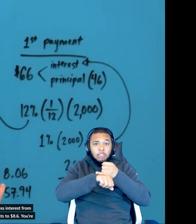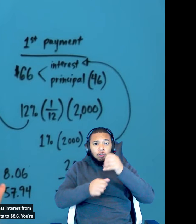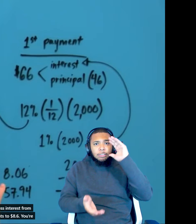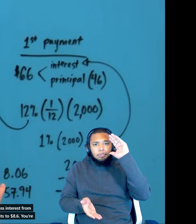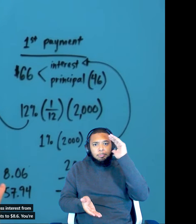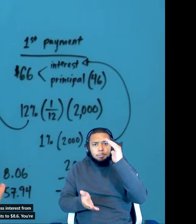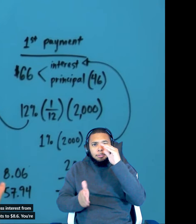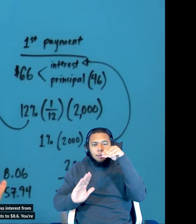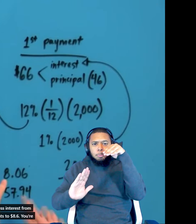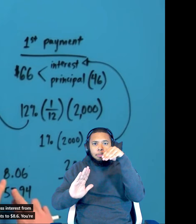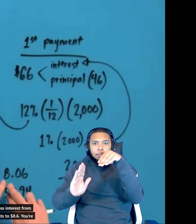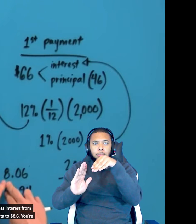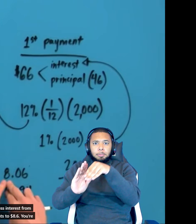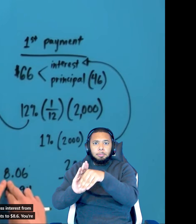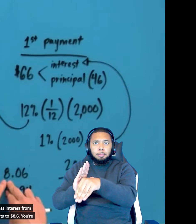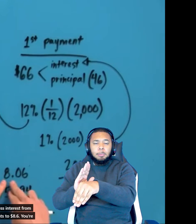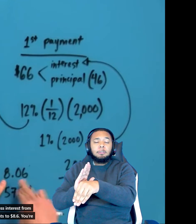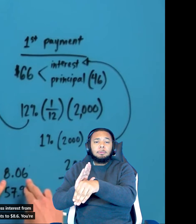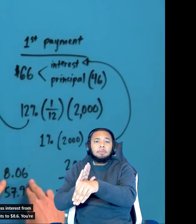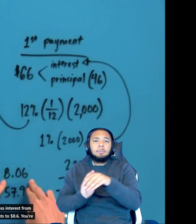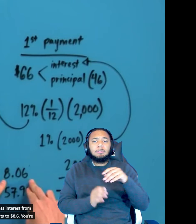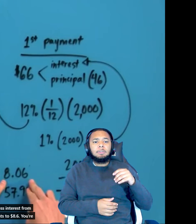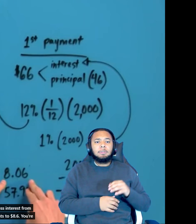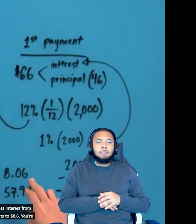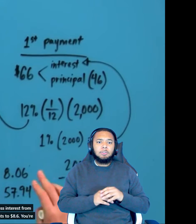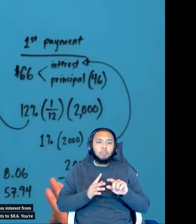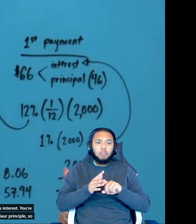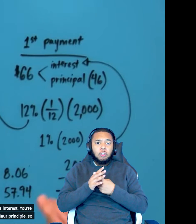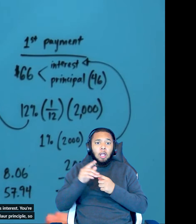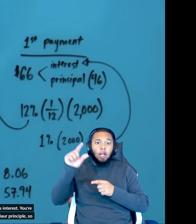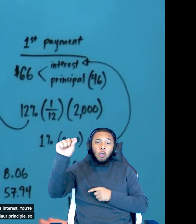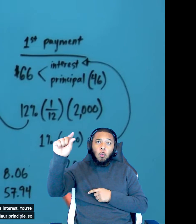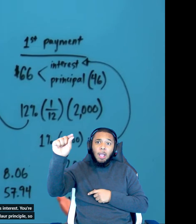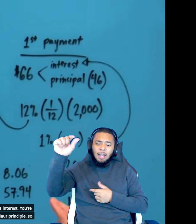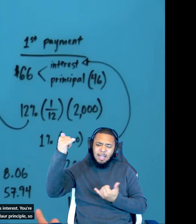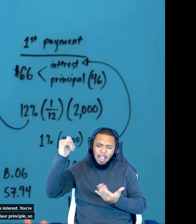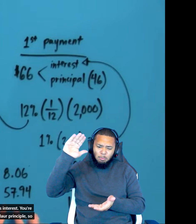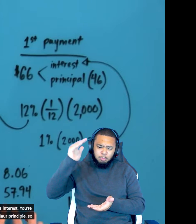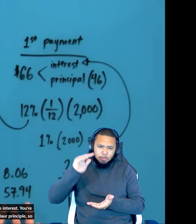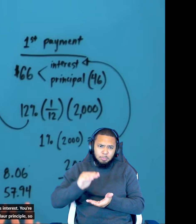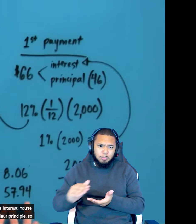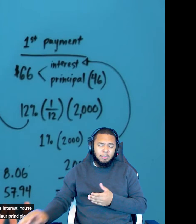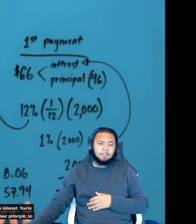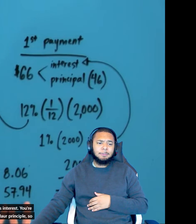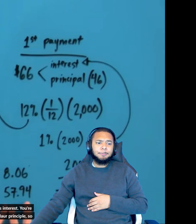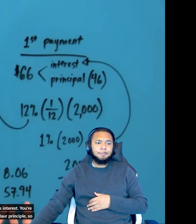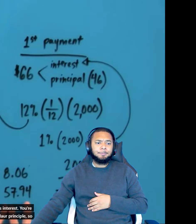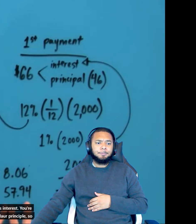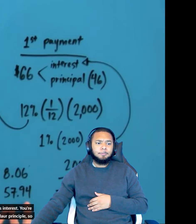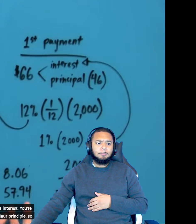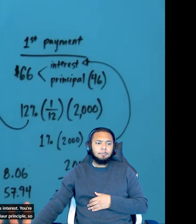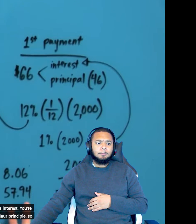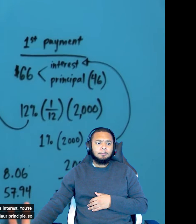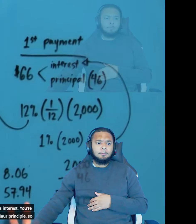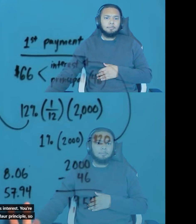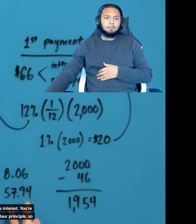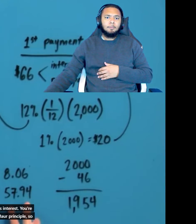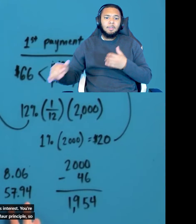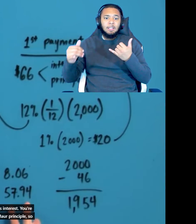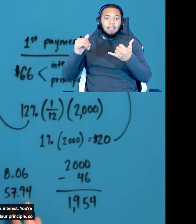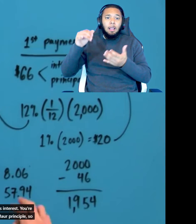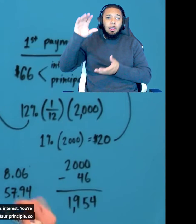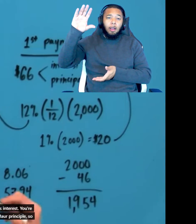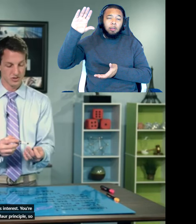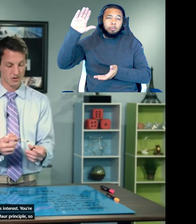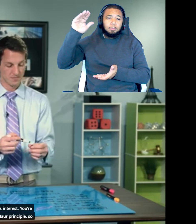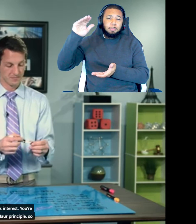to $19.54 to $8.06. You're paying less and less interest, and you're paying more and more